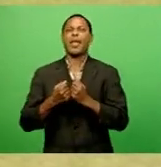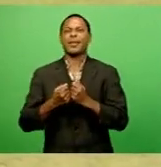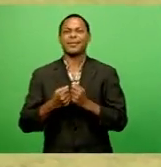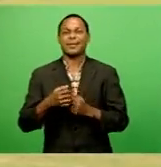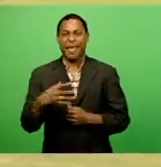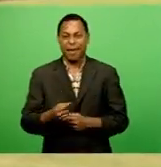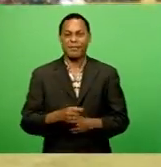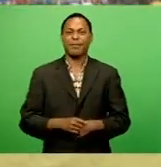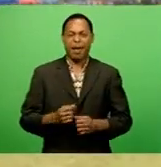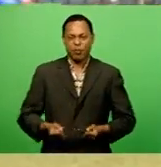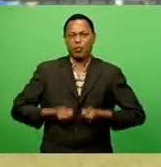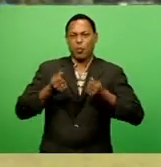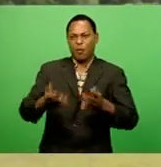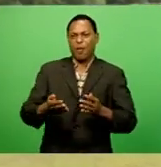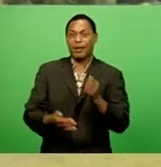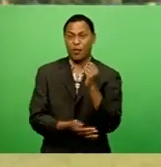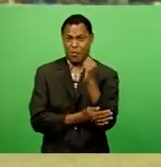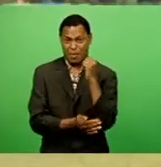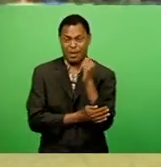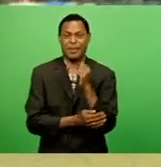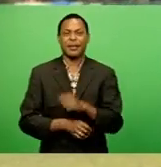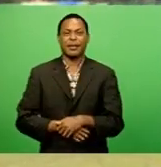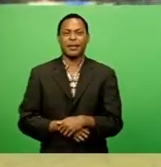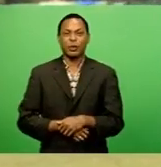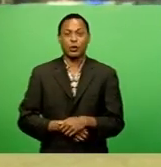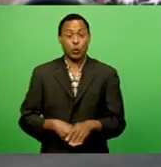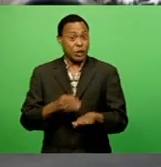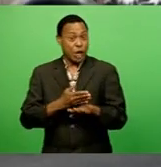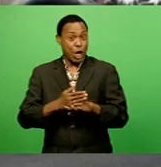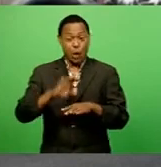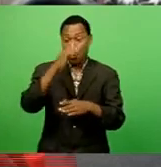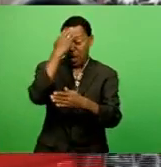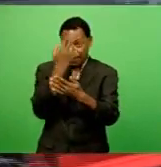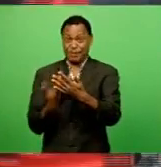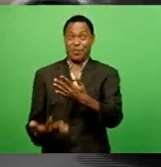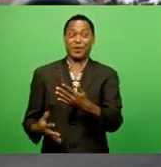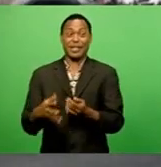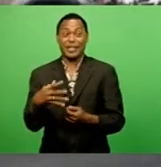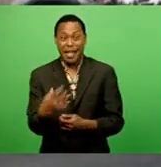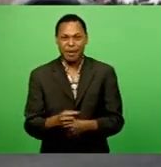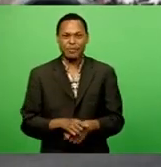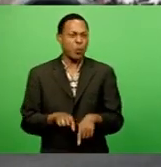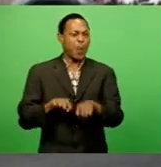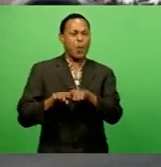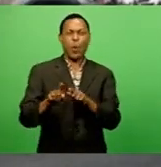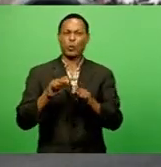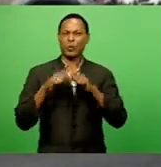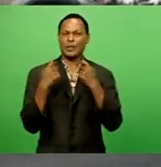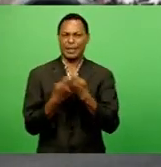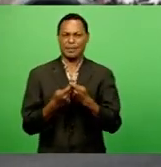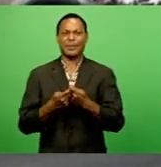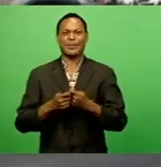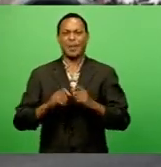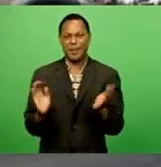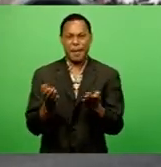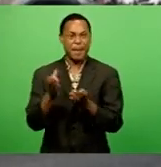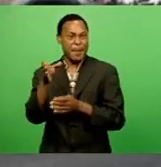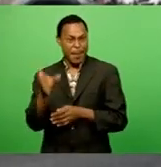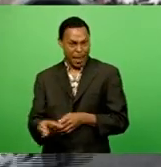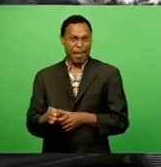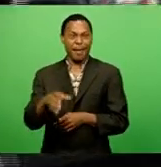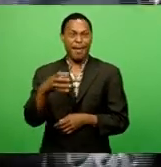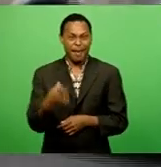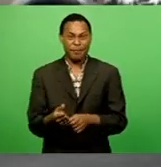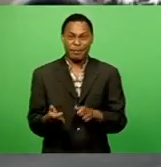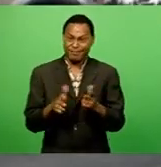Rugby guidelines. So it will be a new experience for the teams too. Most of the teams and players that will be taking part at the Super 7